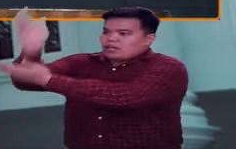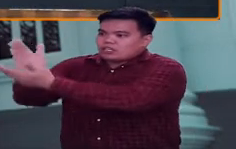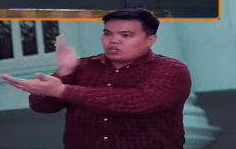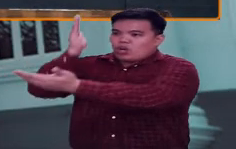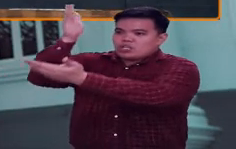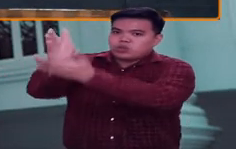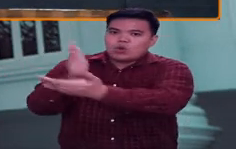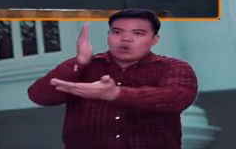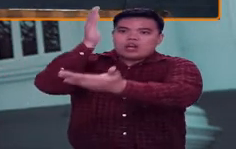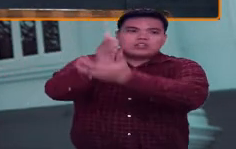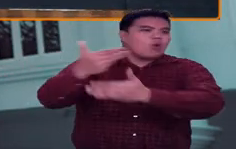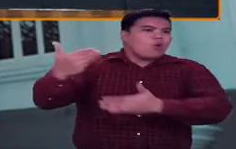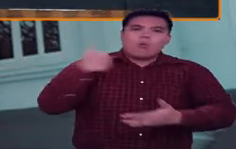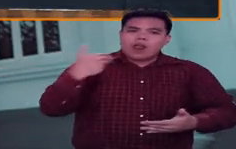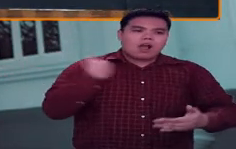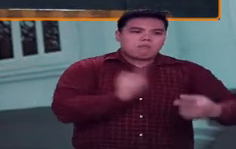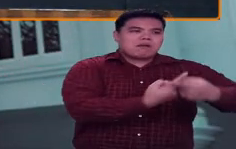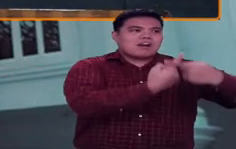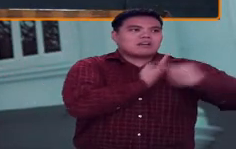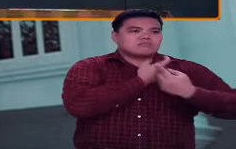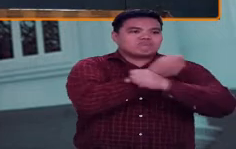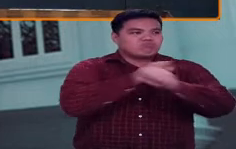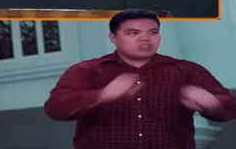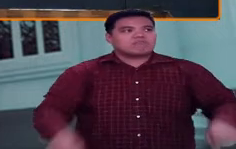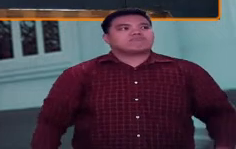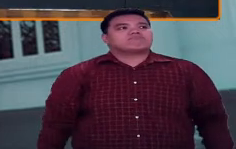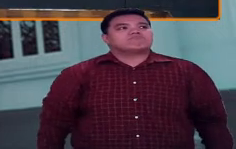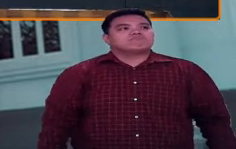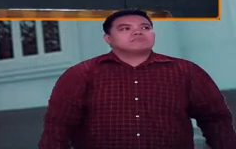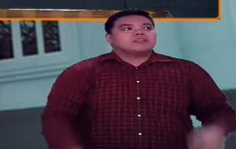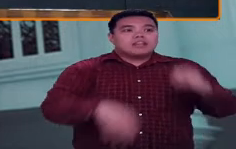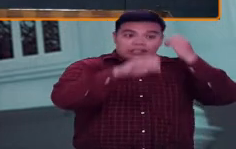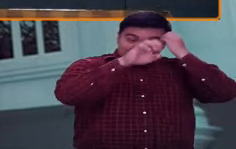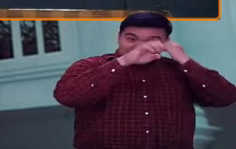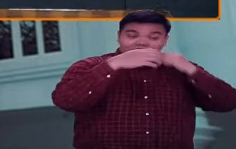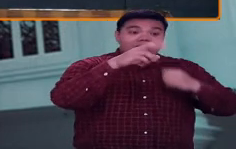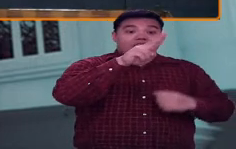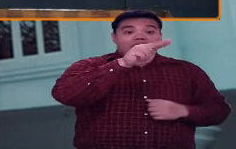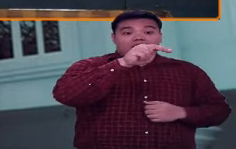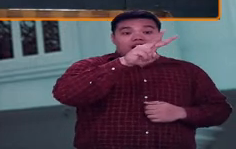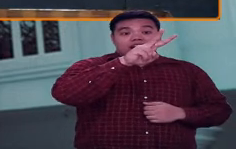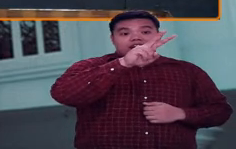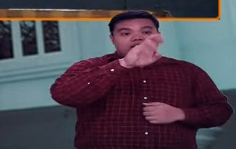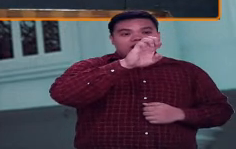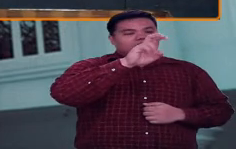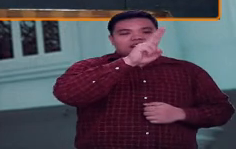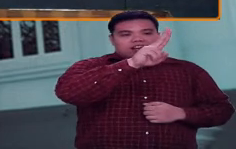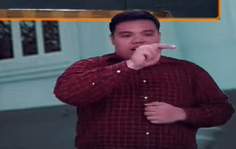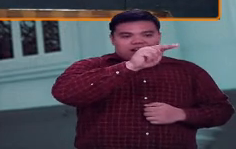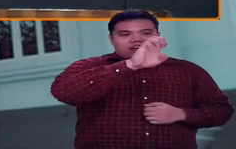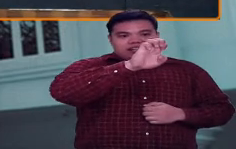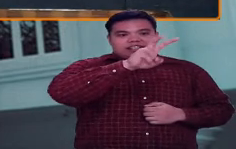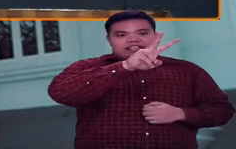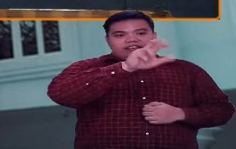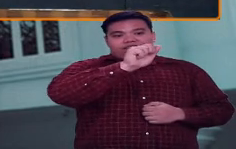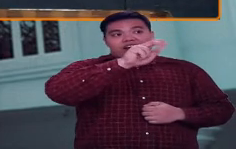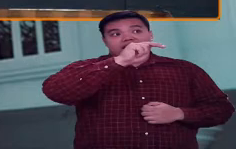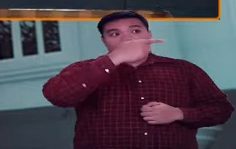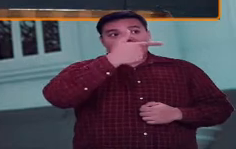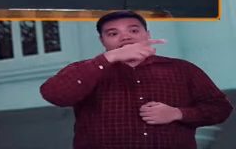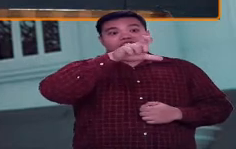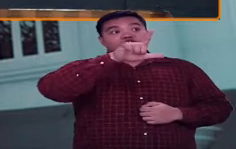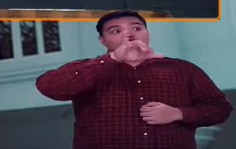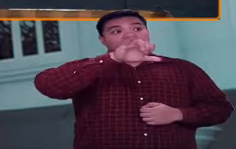previously unevangelized areas. He was a pioneer missionary, as we would say